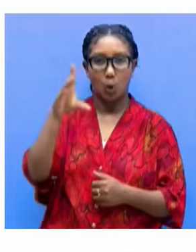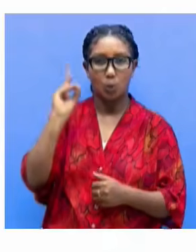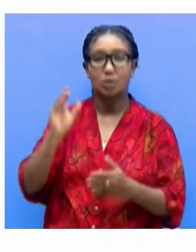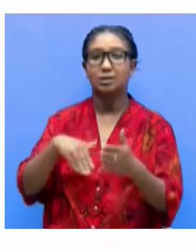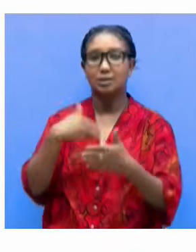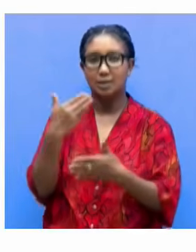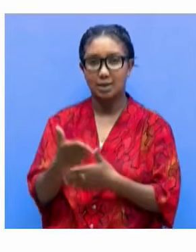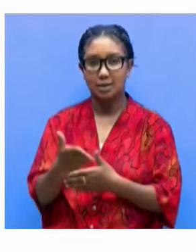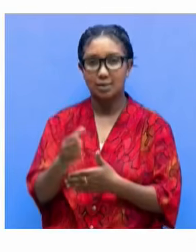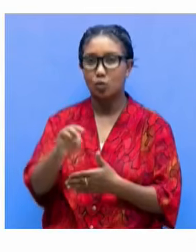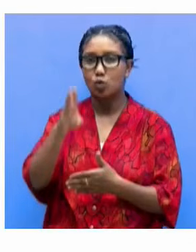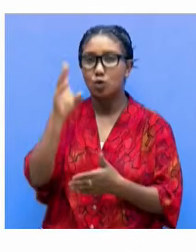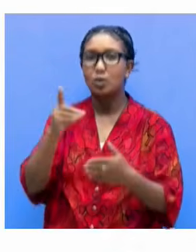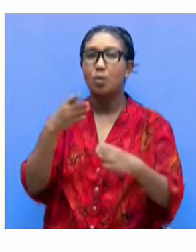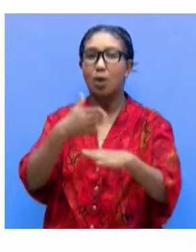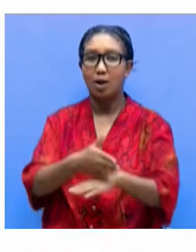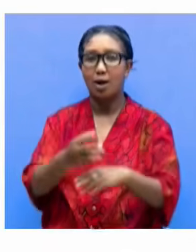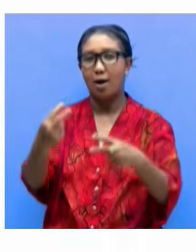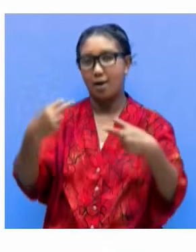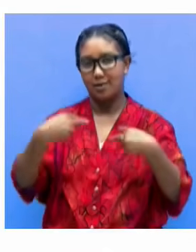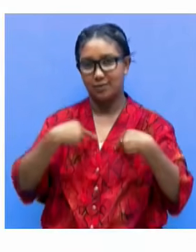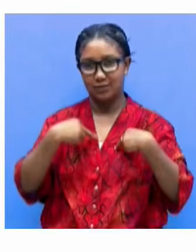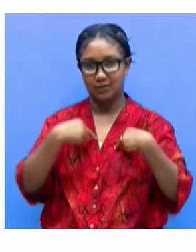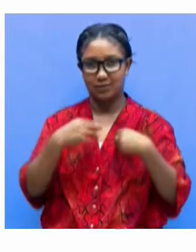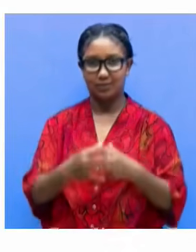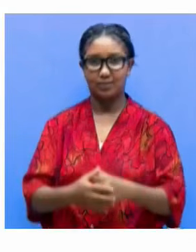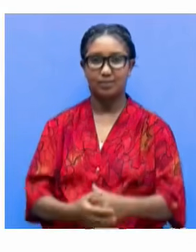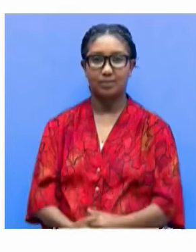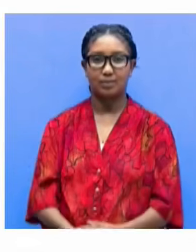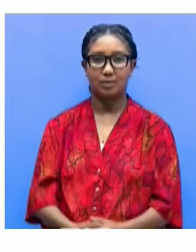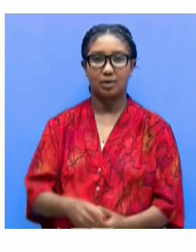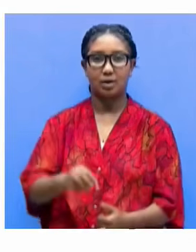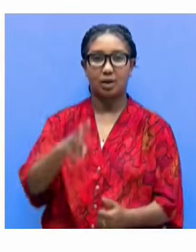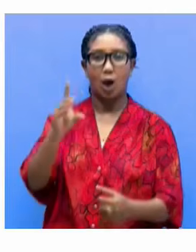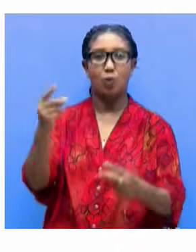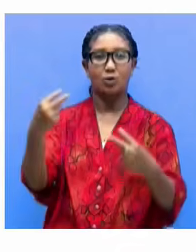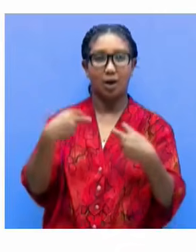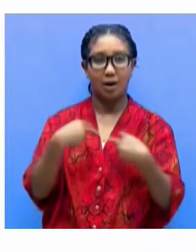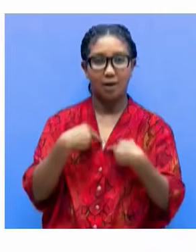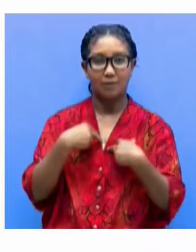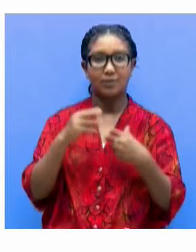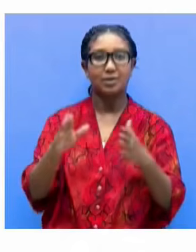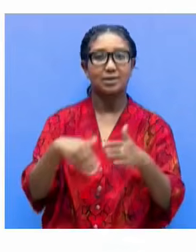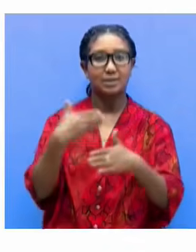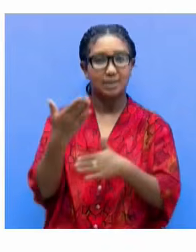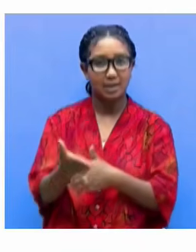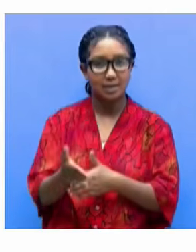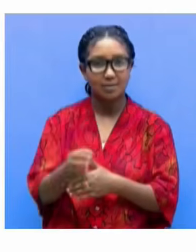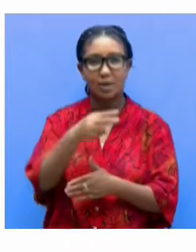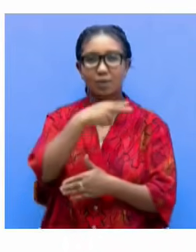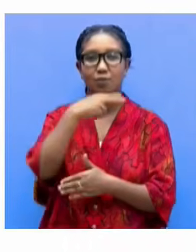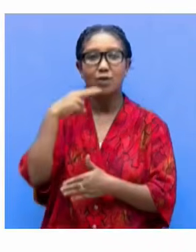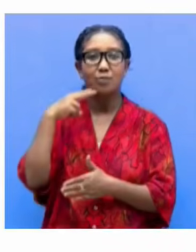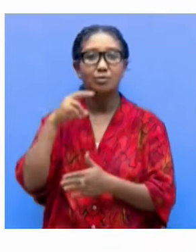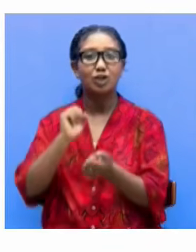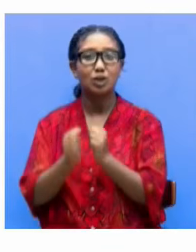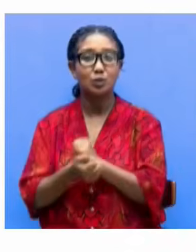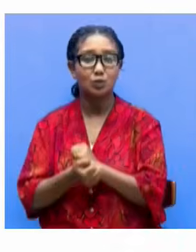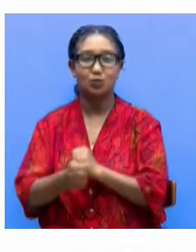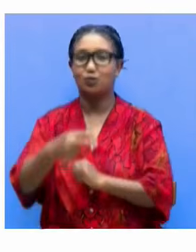then, after would, have. Very good. I would have, then our verb becomes